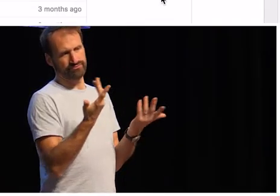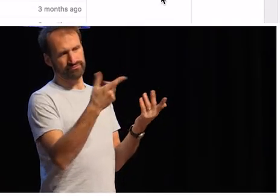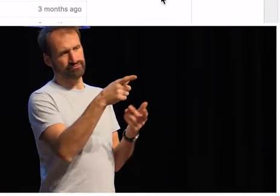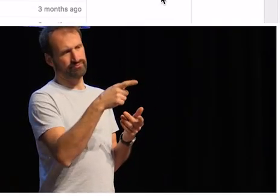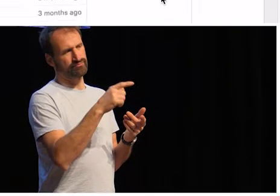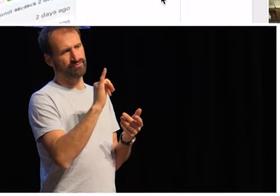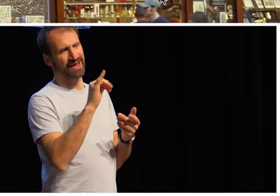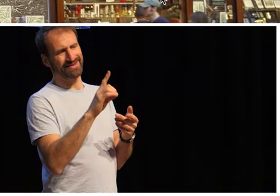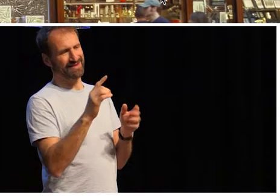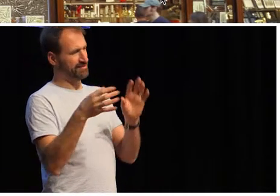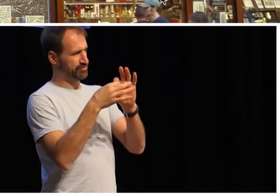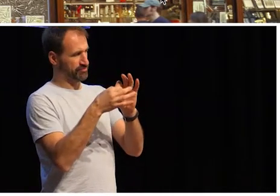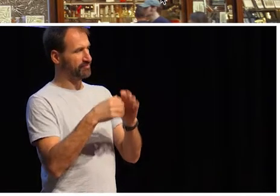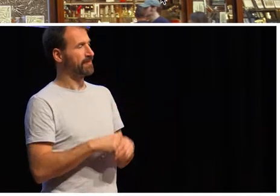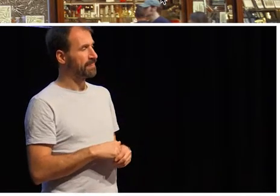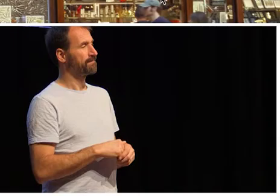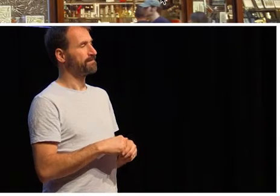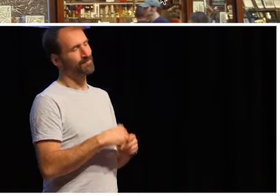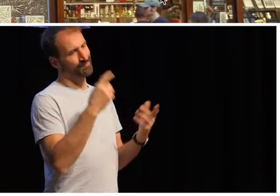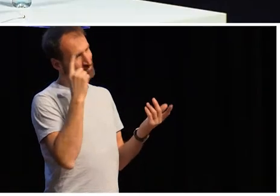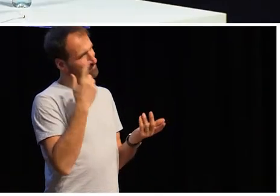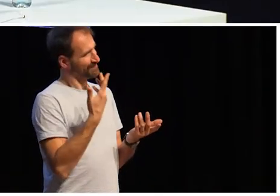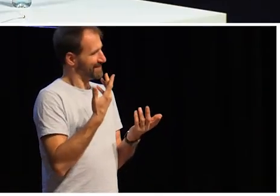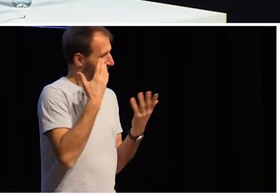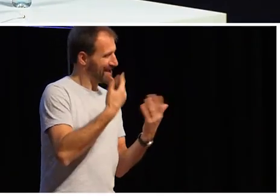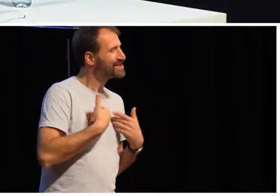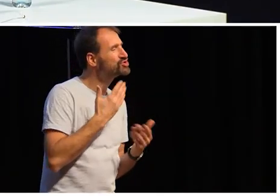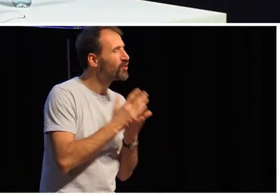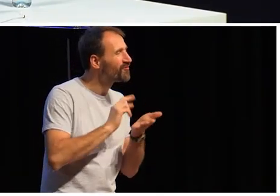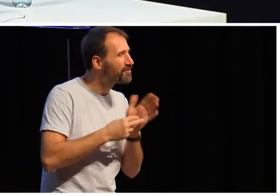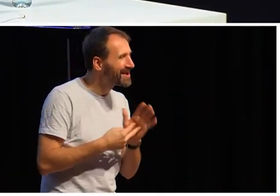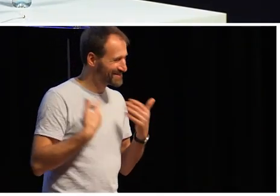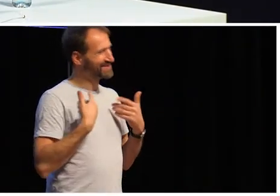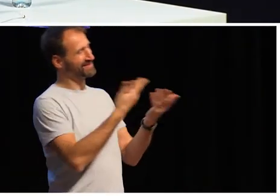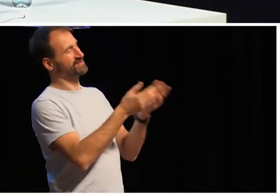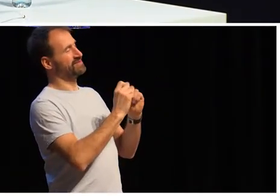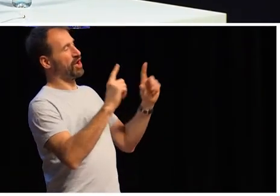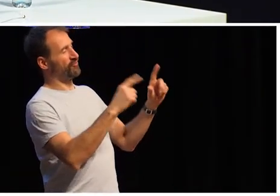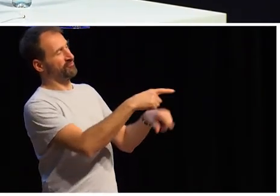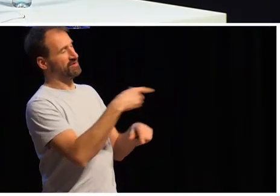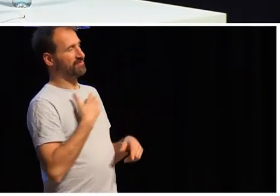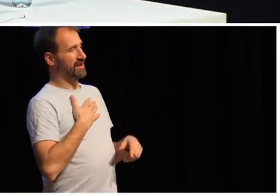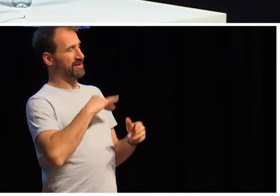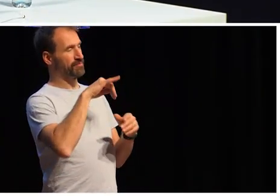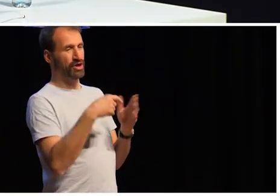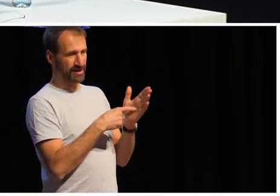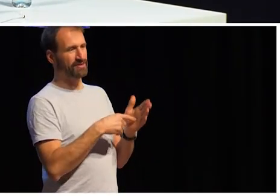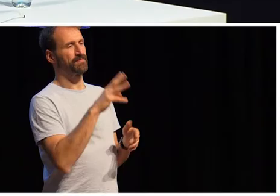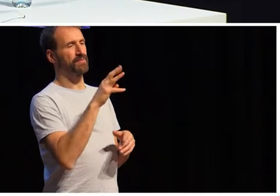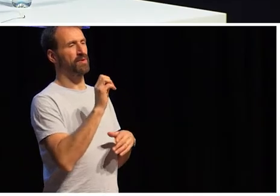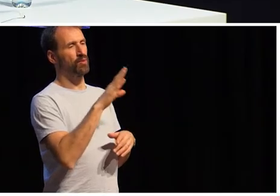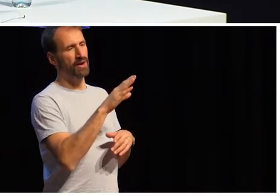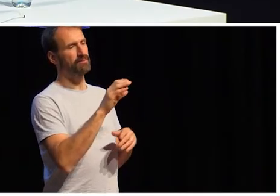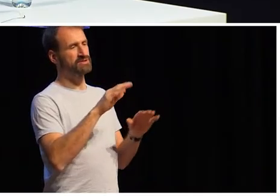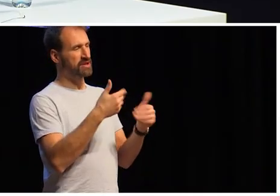ID you might guess they already prepared something i already opened it here in the project its web start and